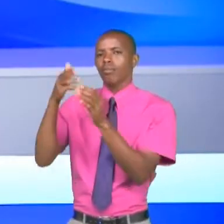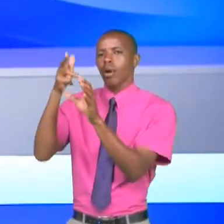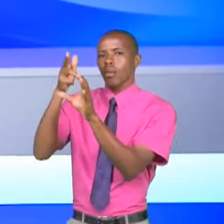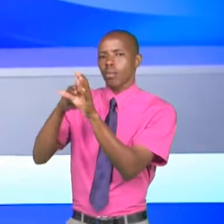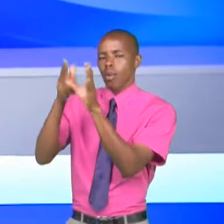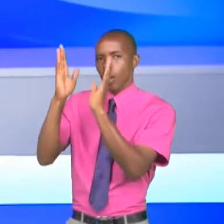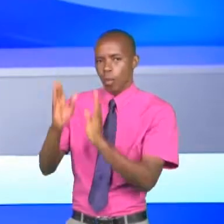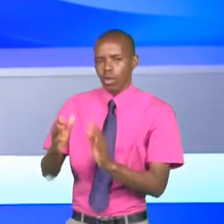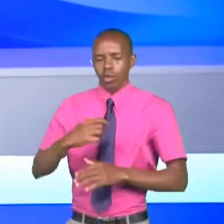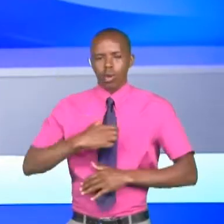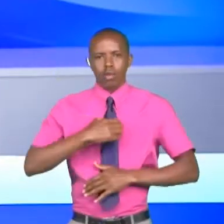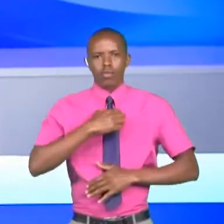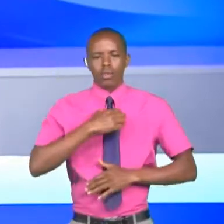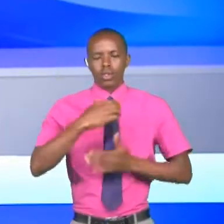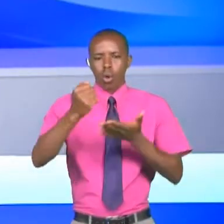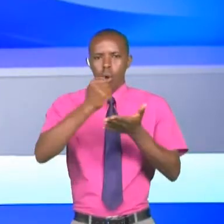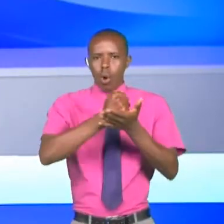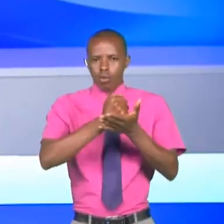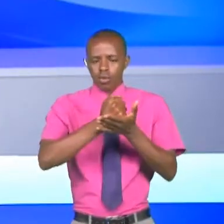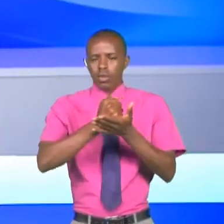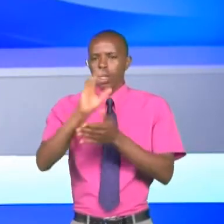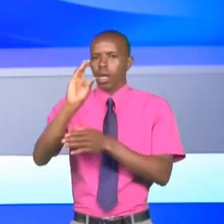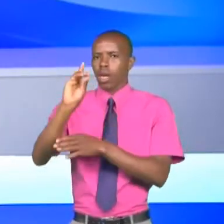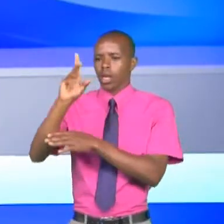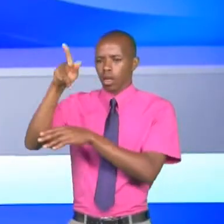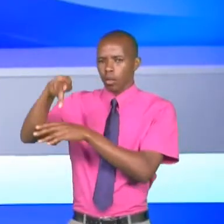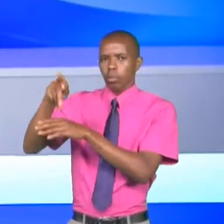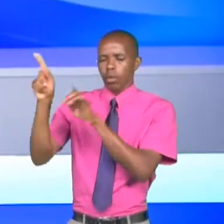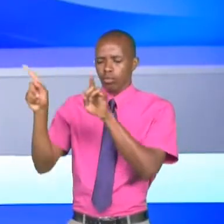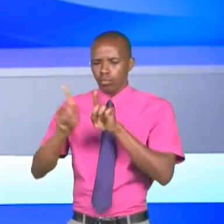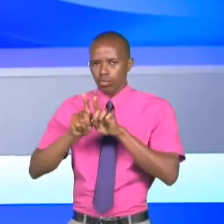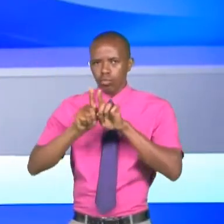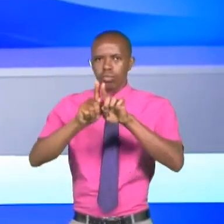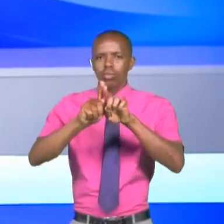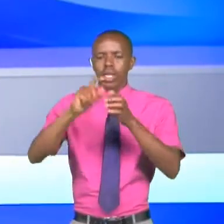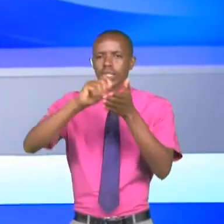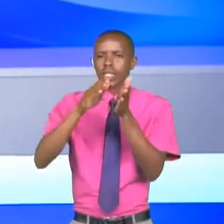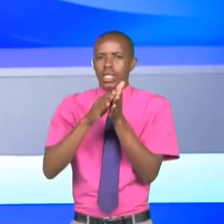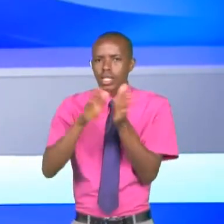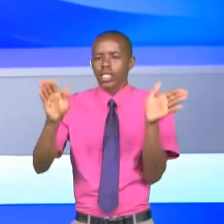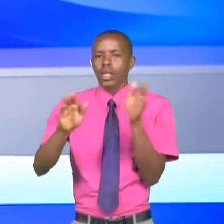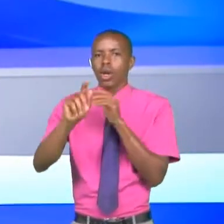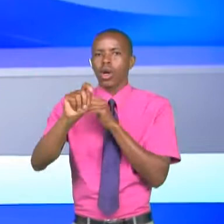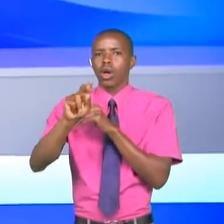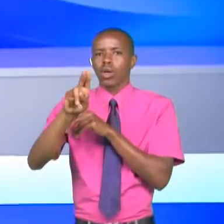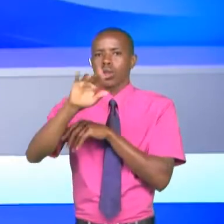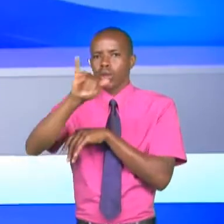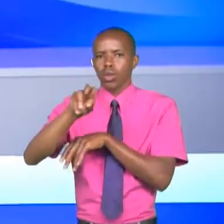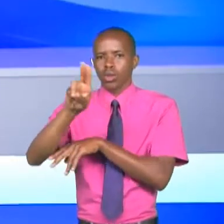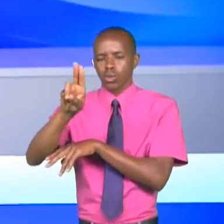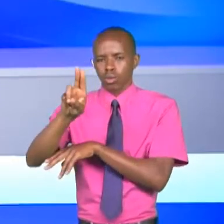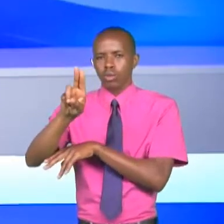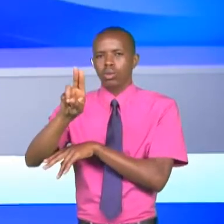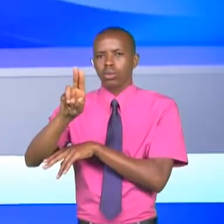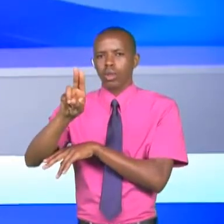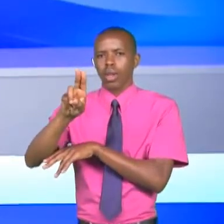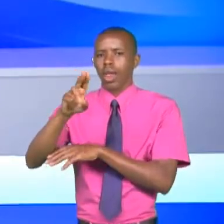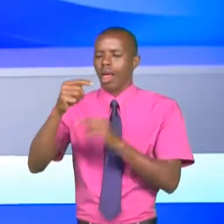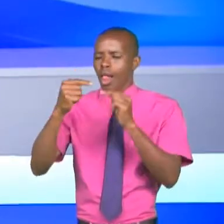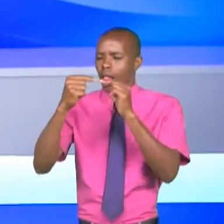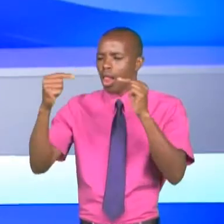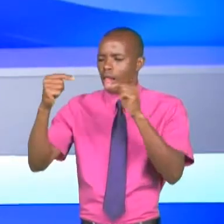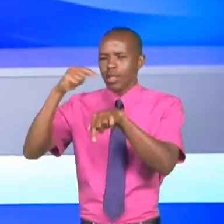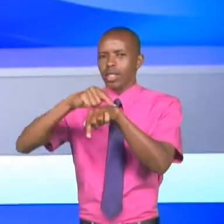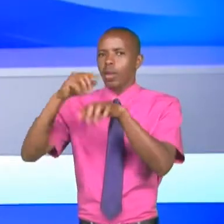to Jubilee Party headquarters, the Deputy President, who was accompanied by Party Secretary General Raphael Tuju, whom they have been at loggerheads,